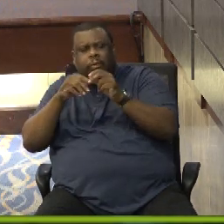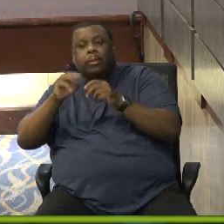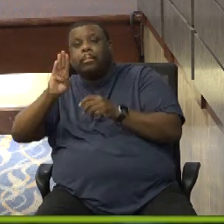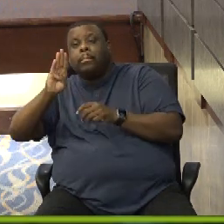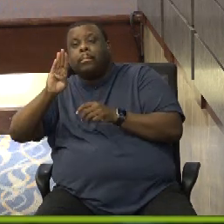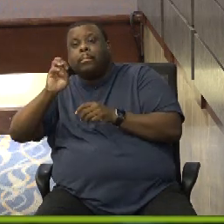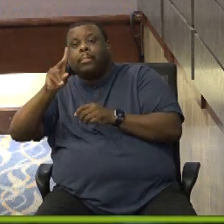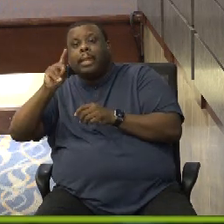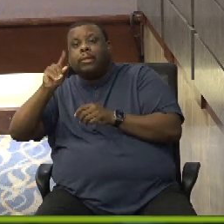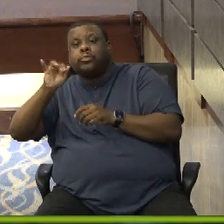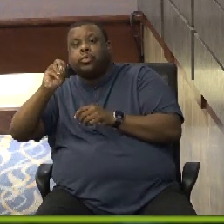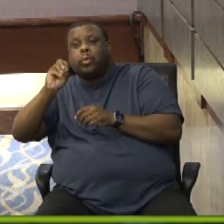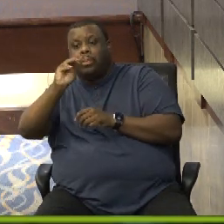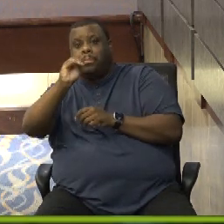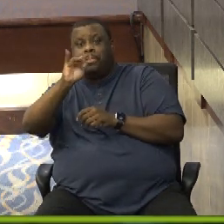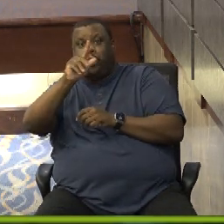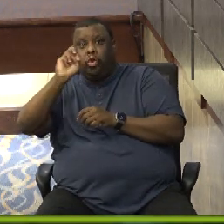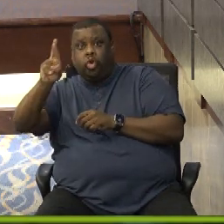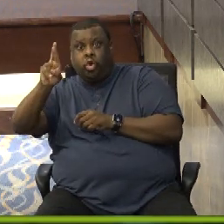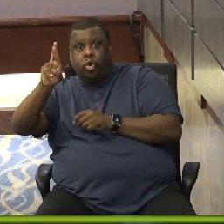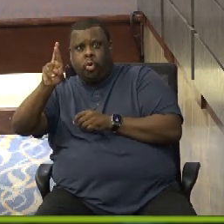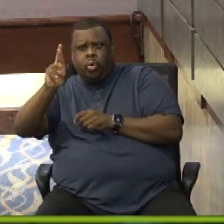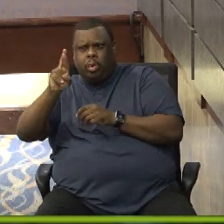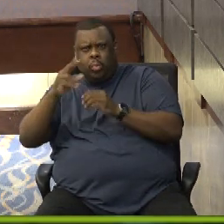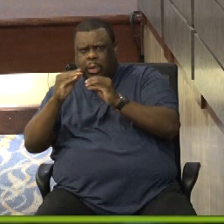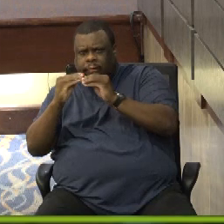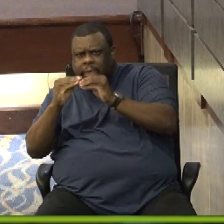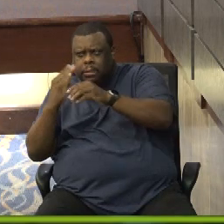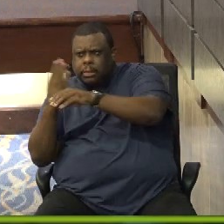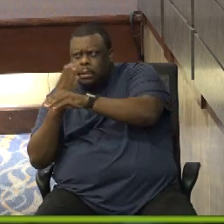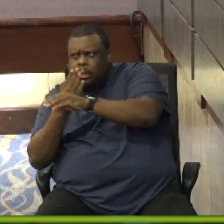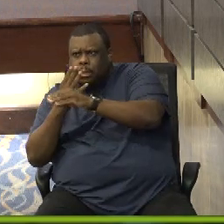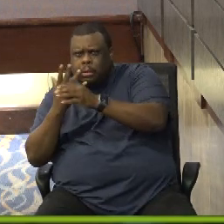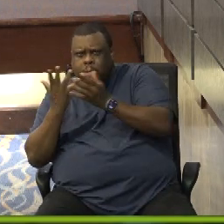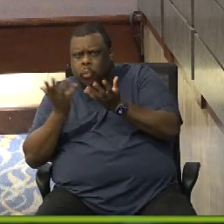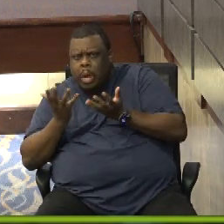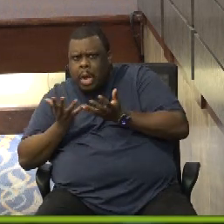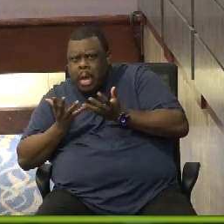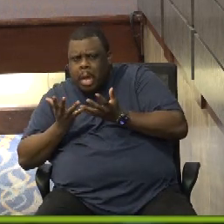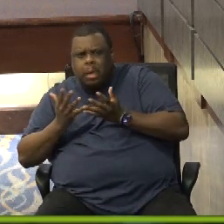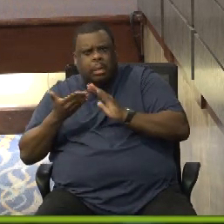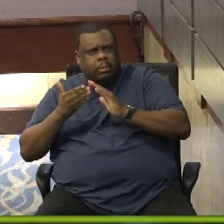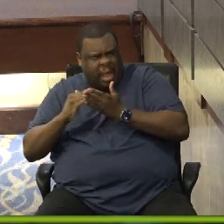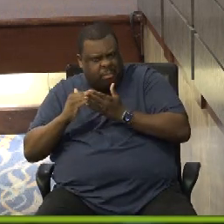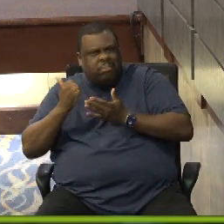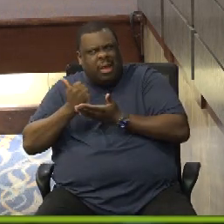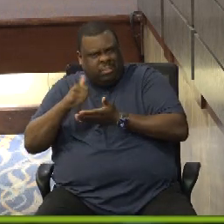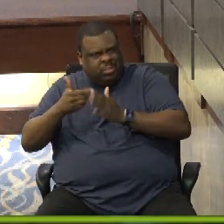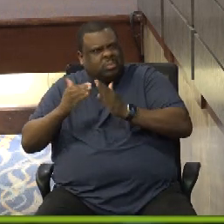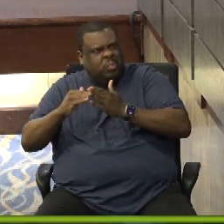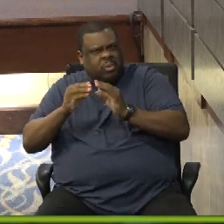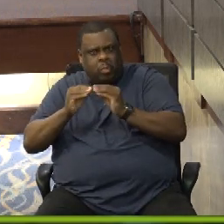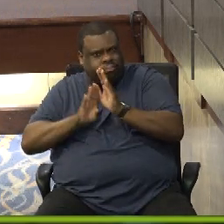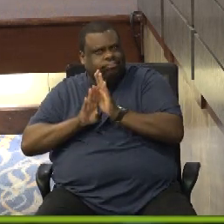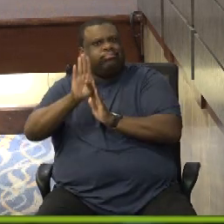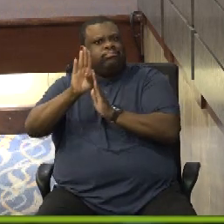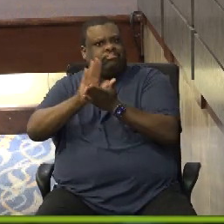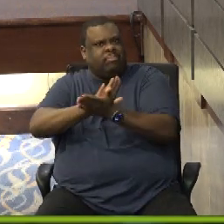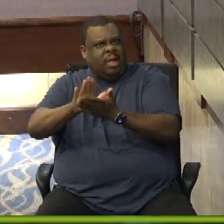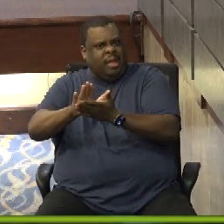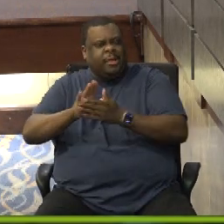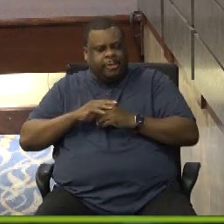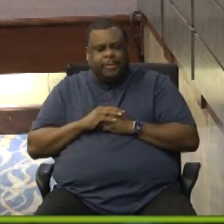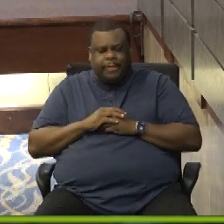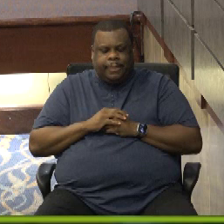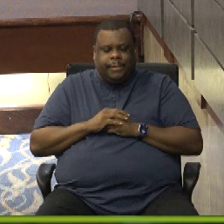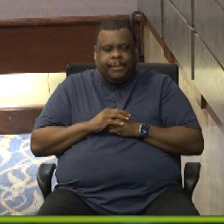project. This work will allow us to envision the conversion of this facility into our community STEAM center. I have